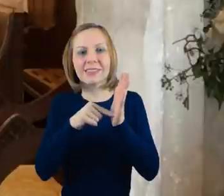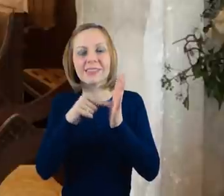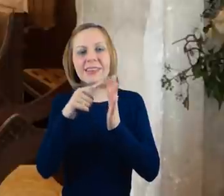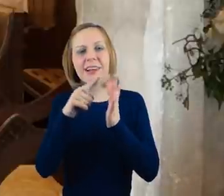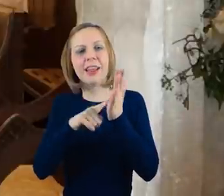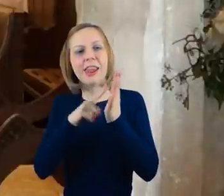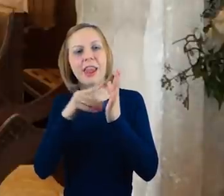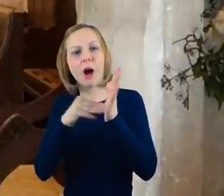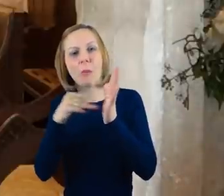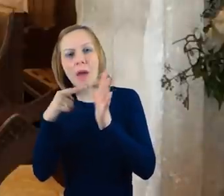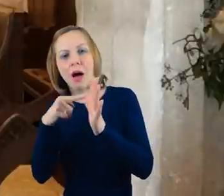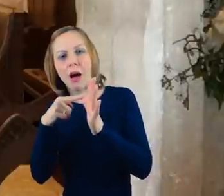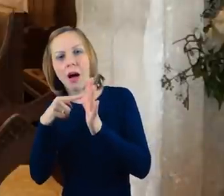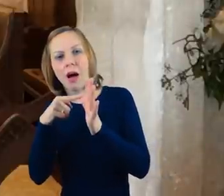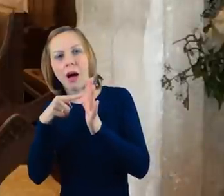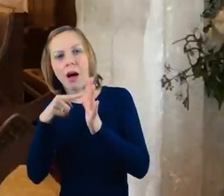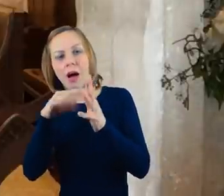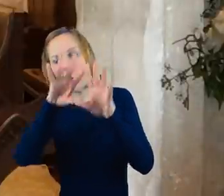occasional vineyard.